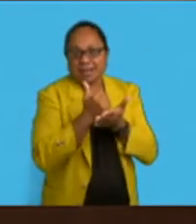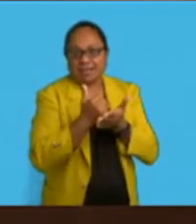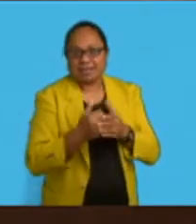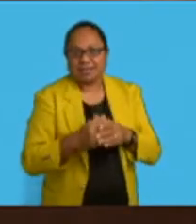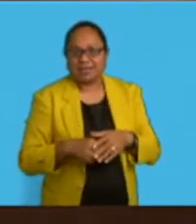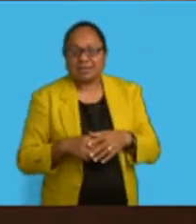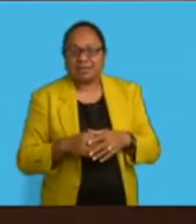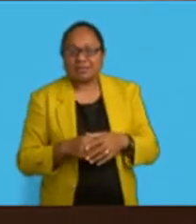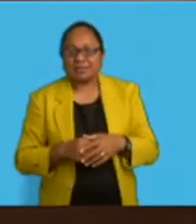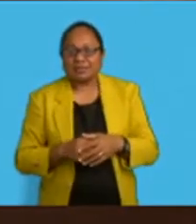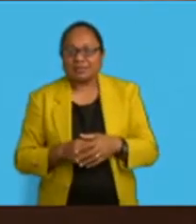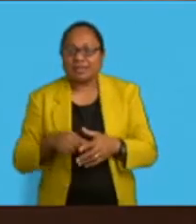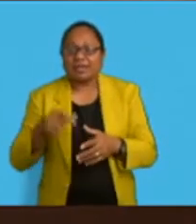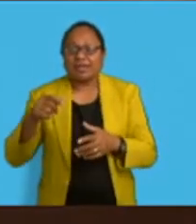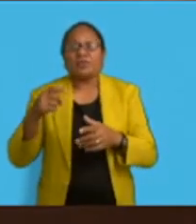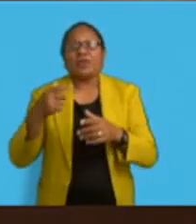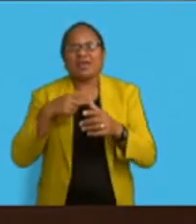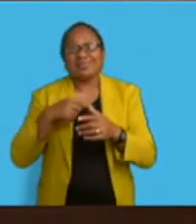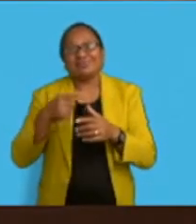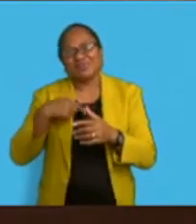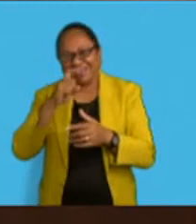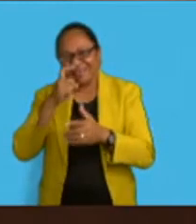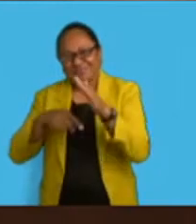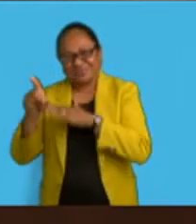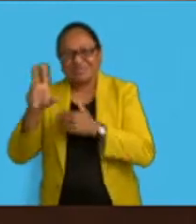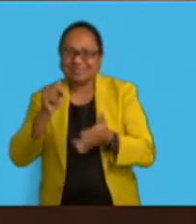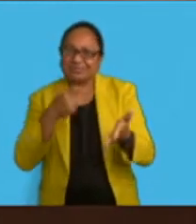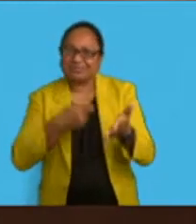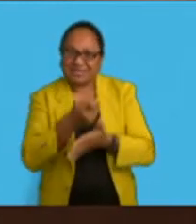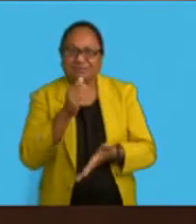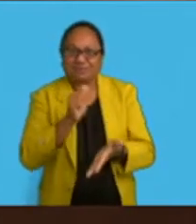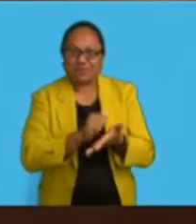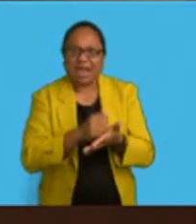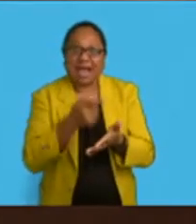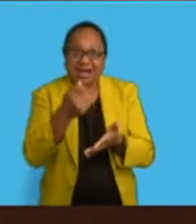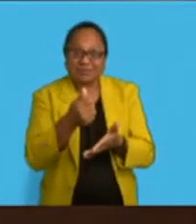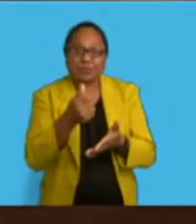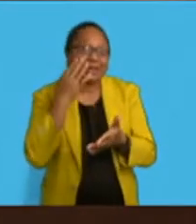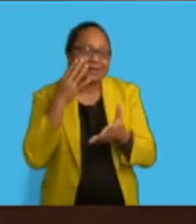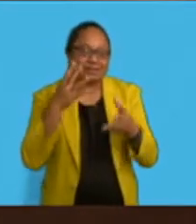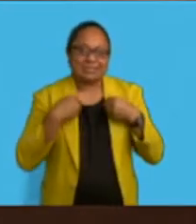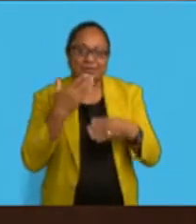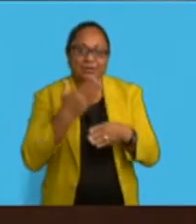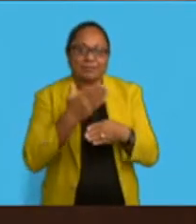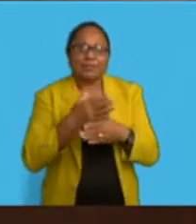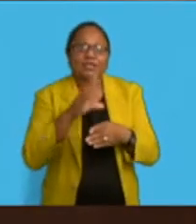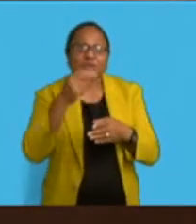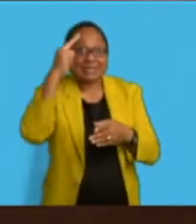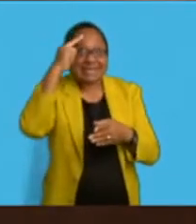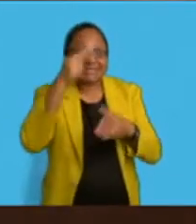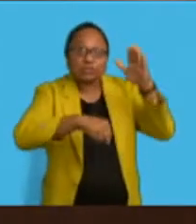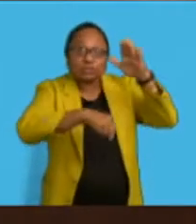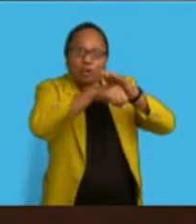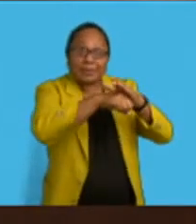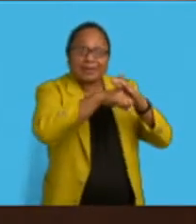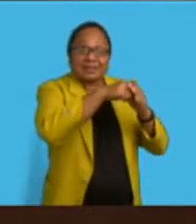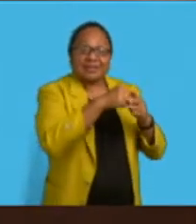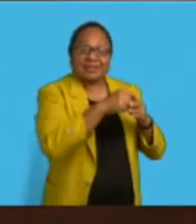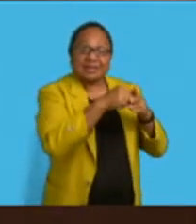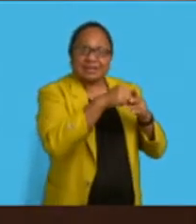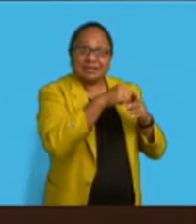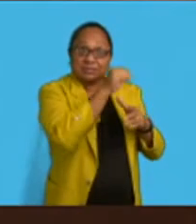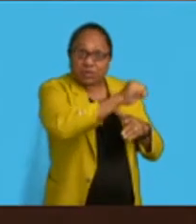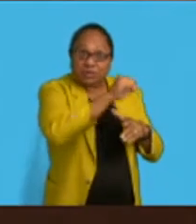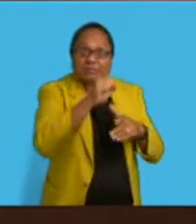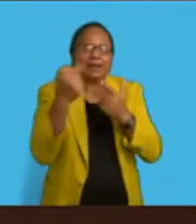will have the TIN number also then too. The total funding for the tertiary education loan scheme, the National Topper Scheme and other scholarships is increased